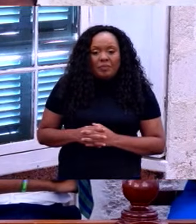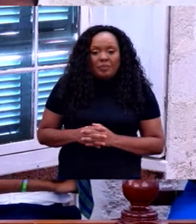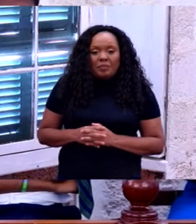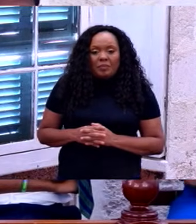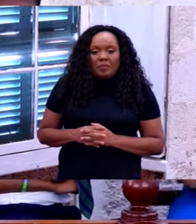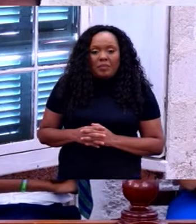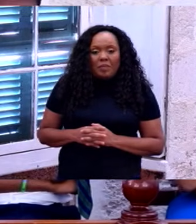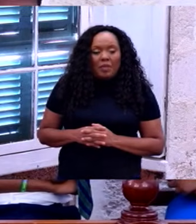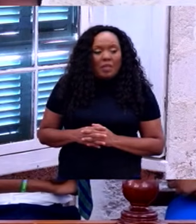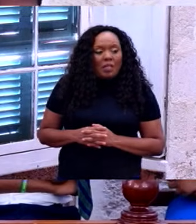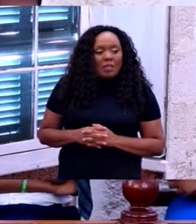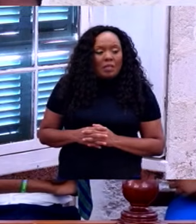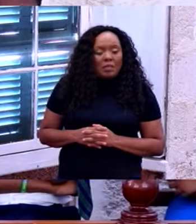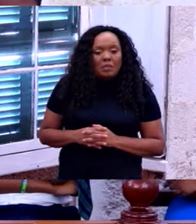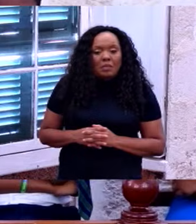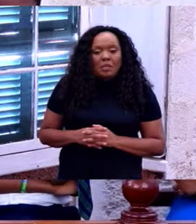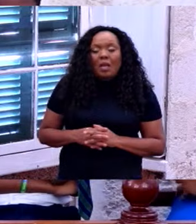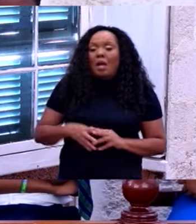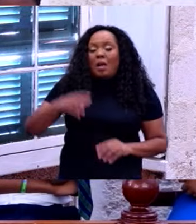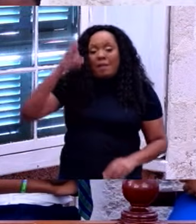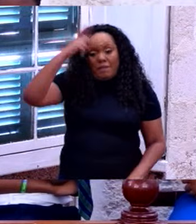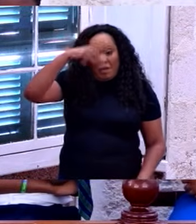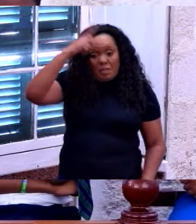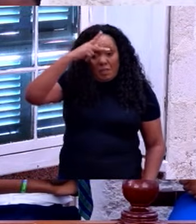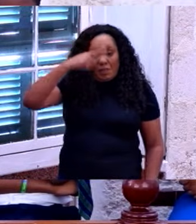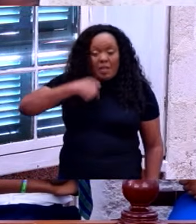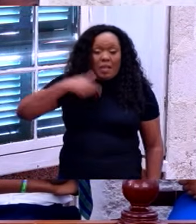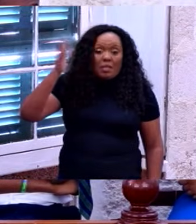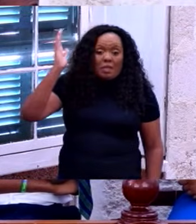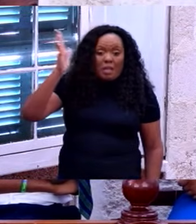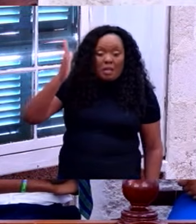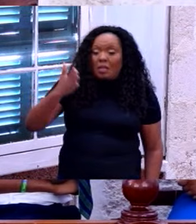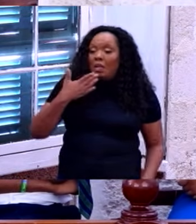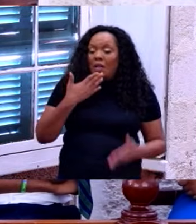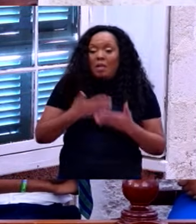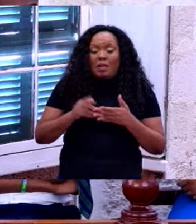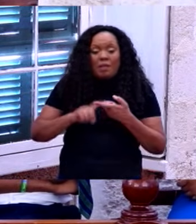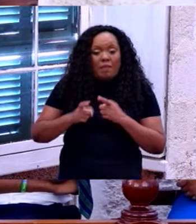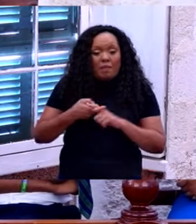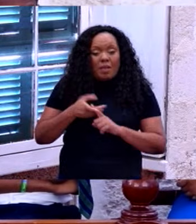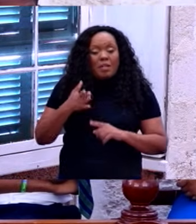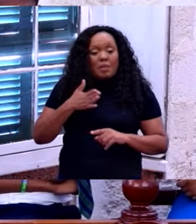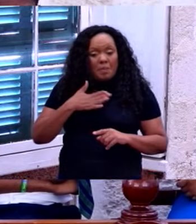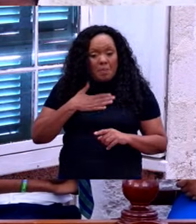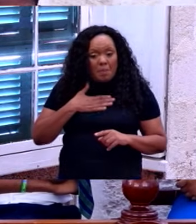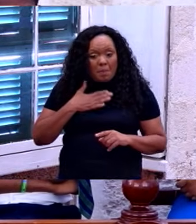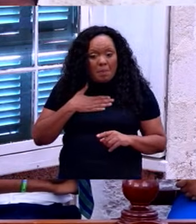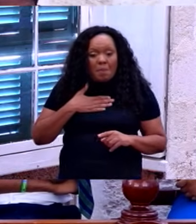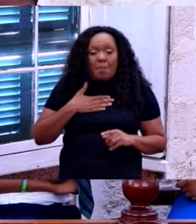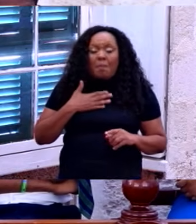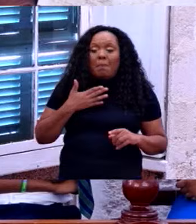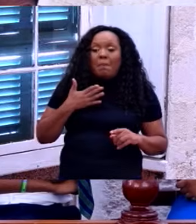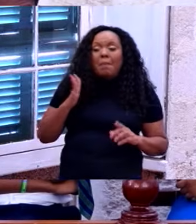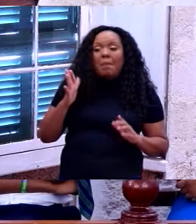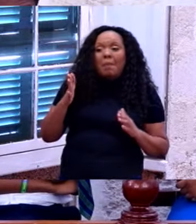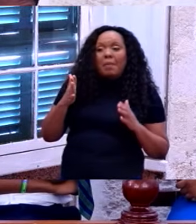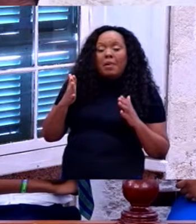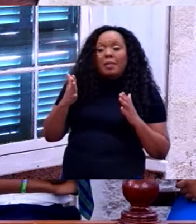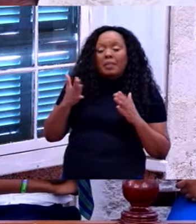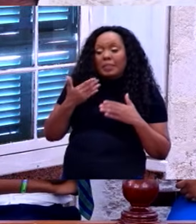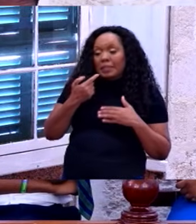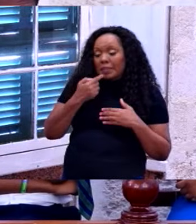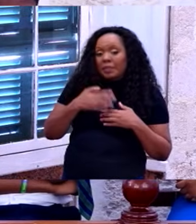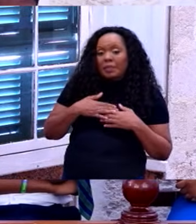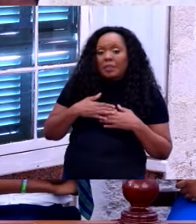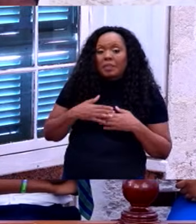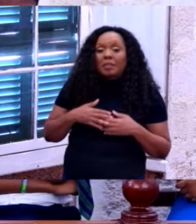who recently passed, a good friend of mine, Miguel Kisto, and he always said that it's not hard, but you